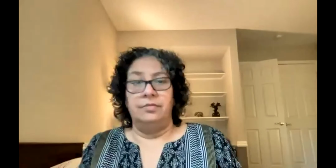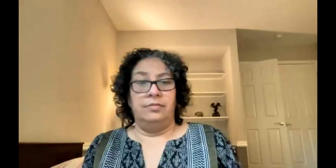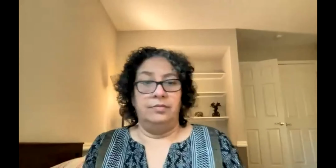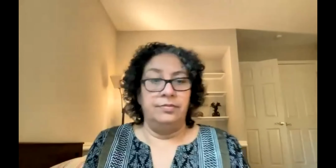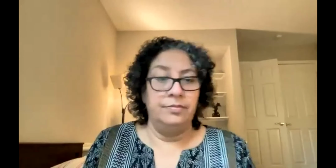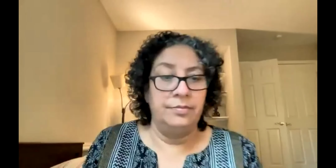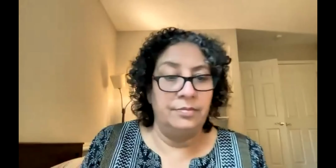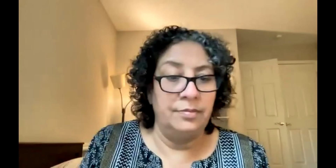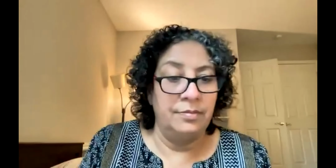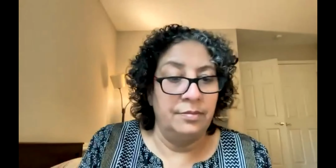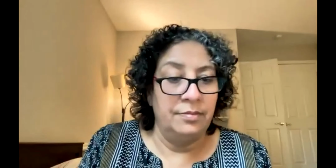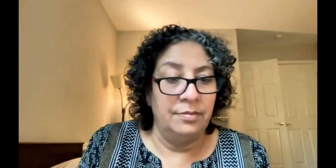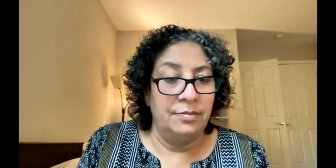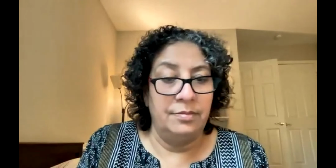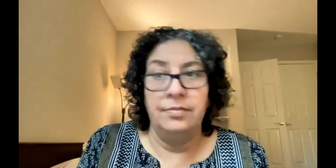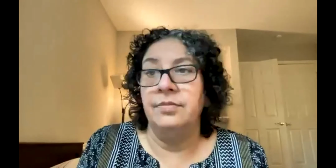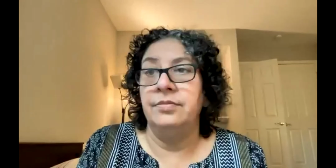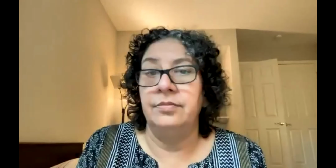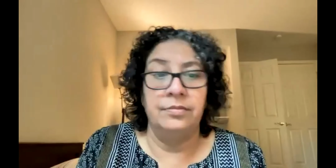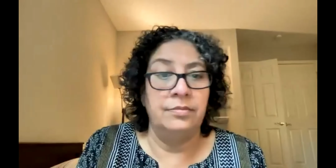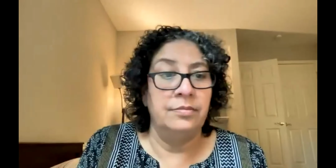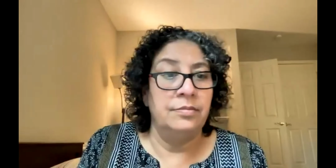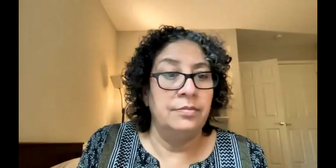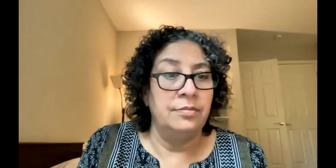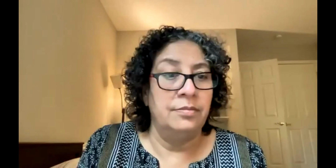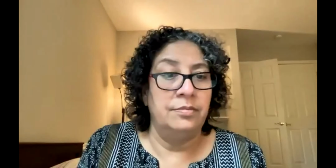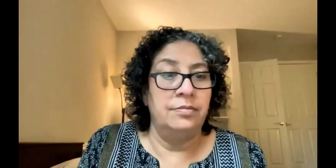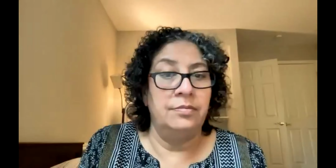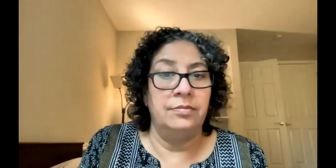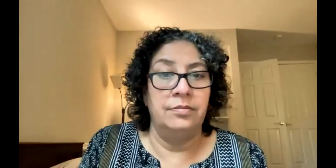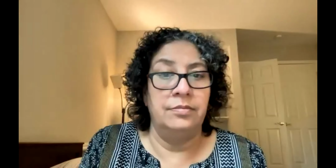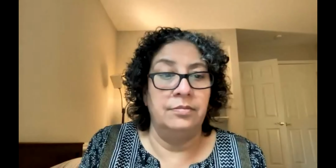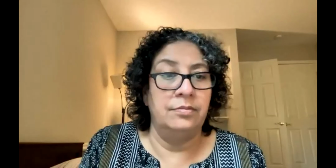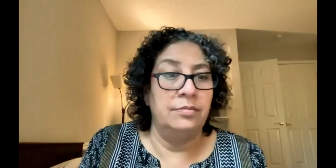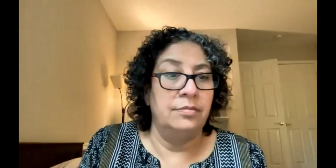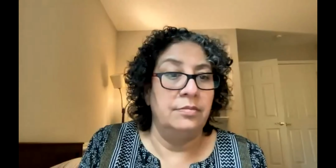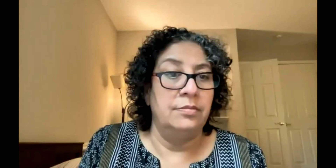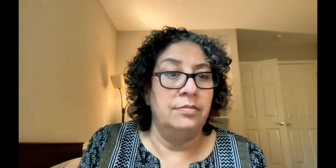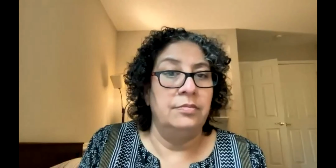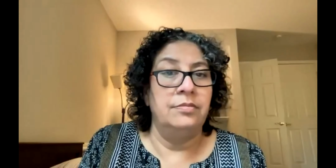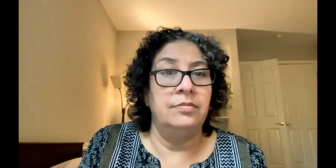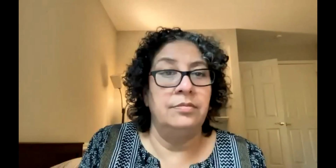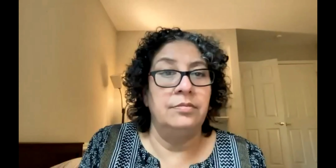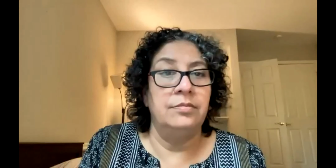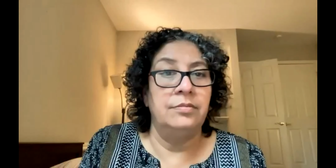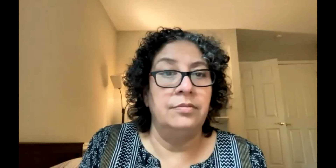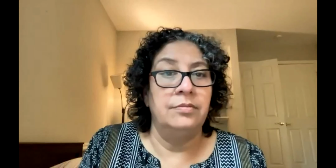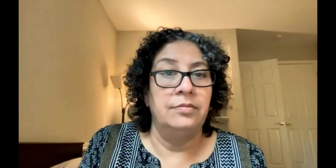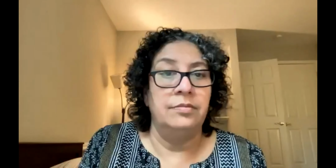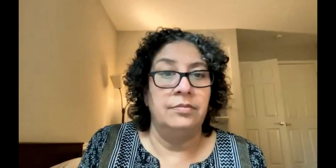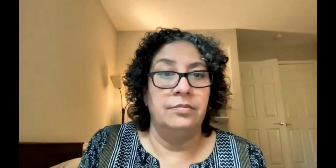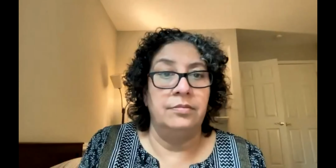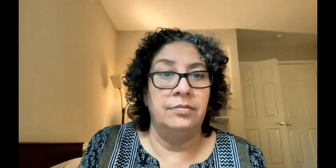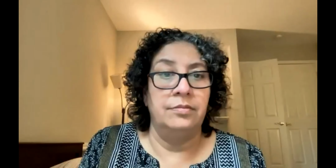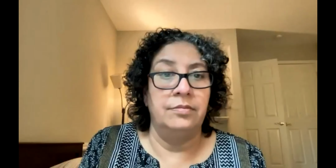read even within like 6 months. And so Miss Ida, if you're still on, just say something within a minute for us whilst we come